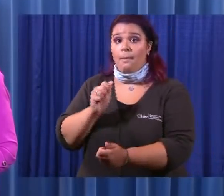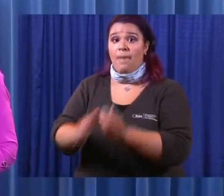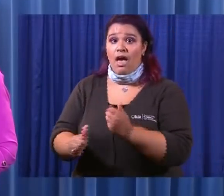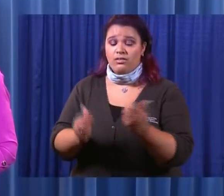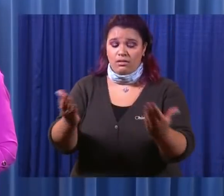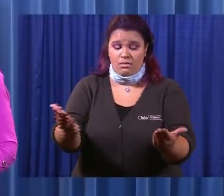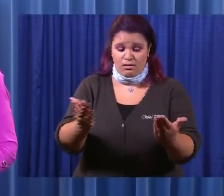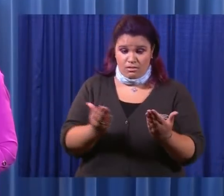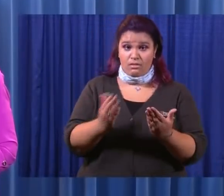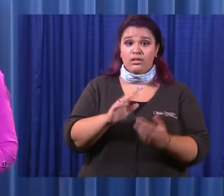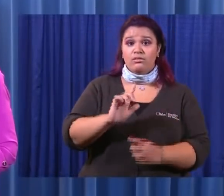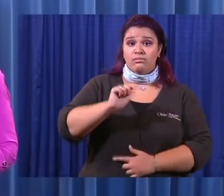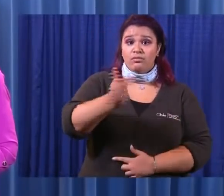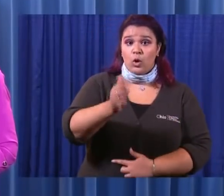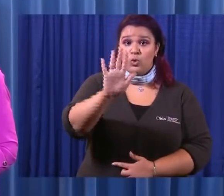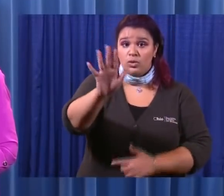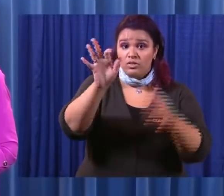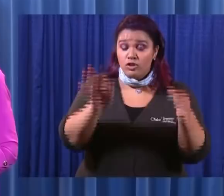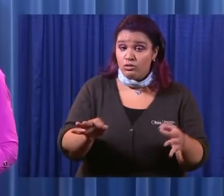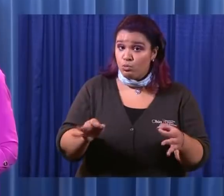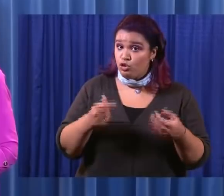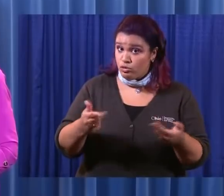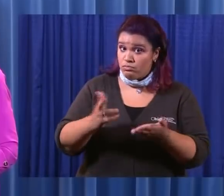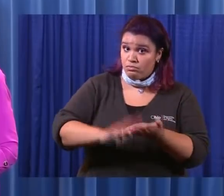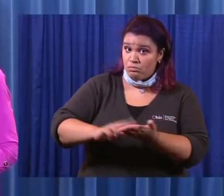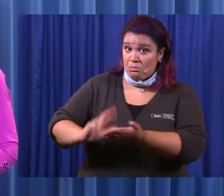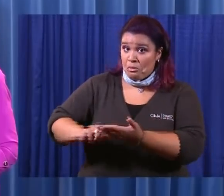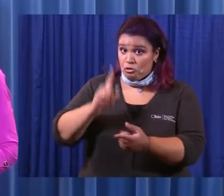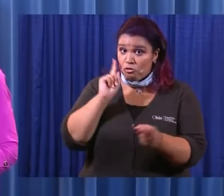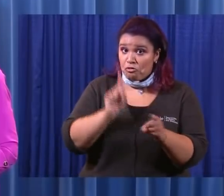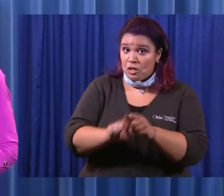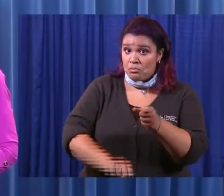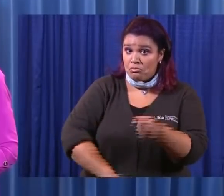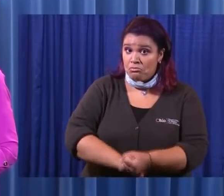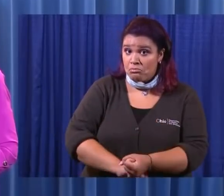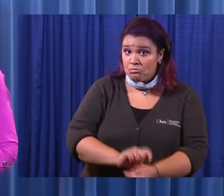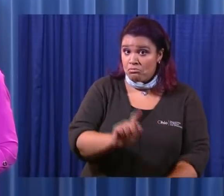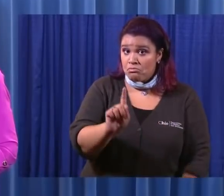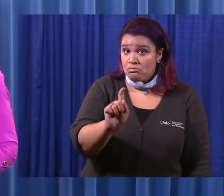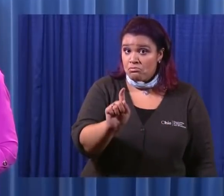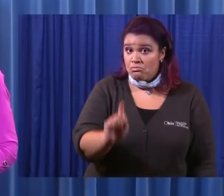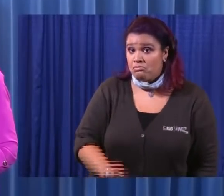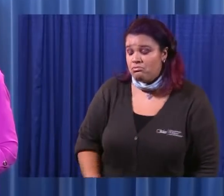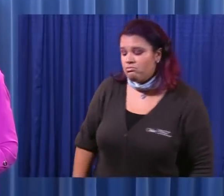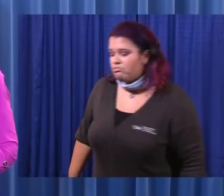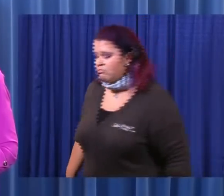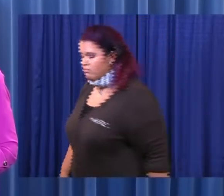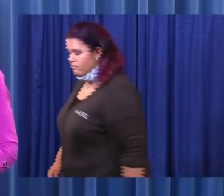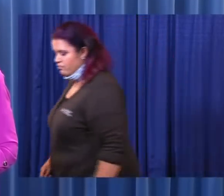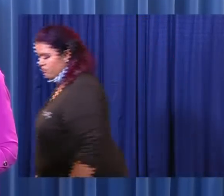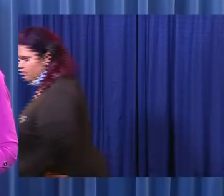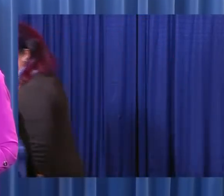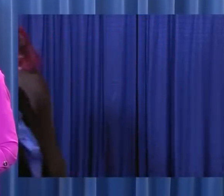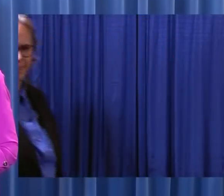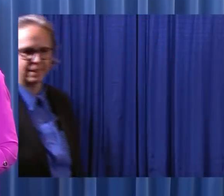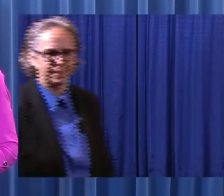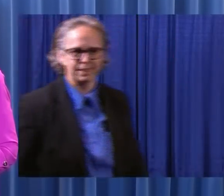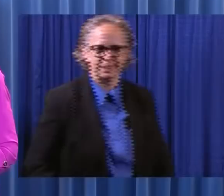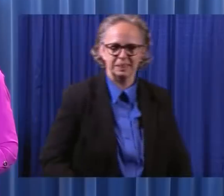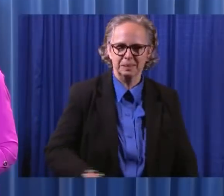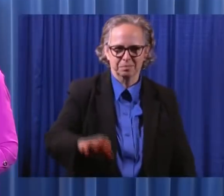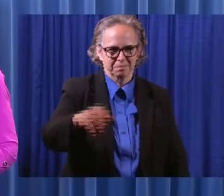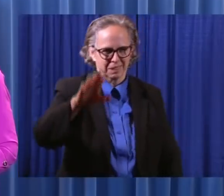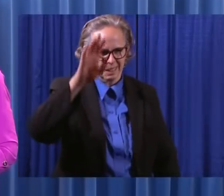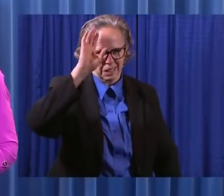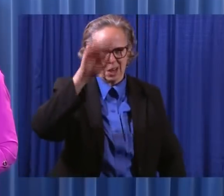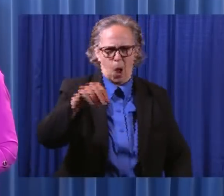Well, Laura, look, I understand the concern that people have that our law today is